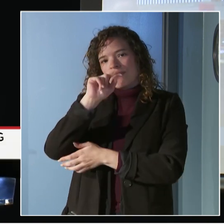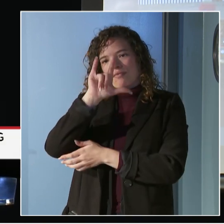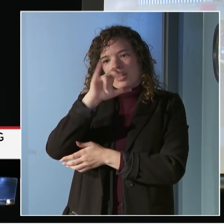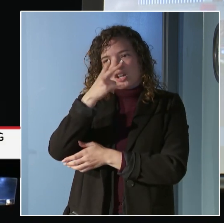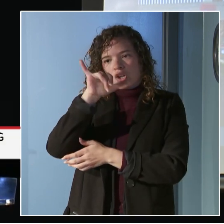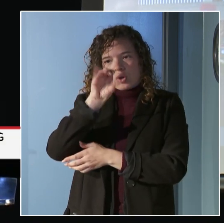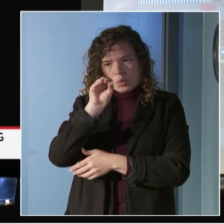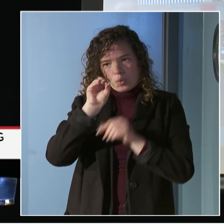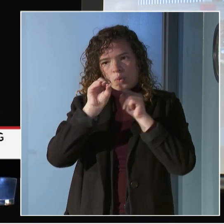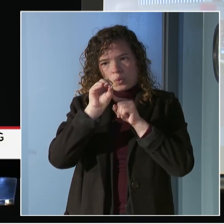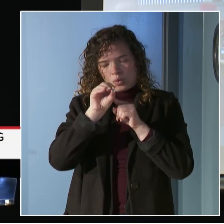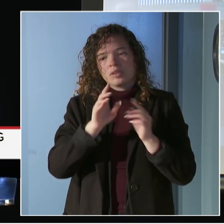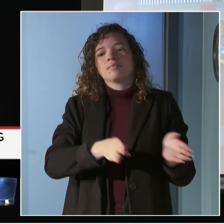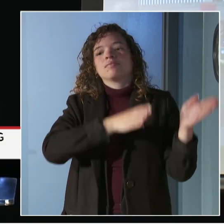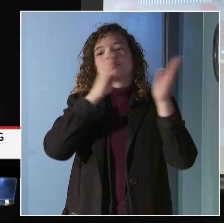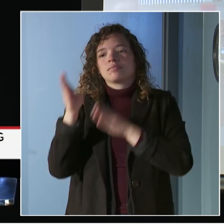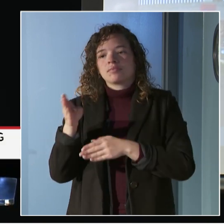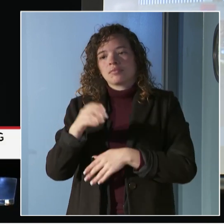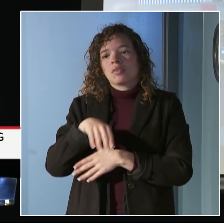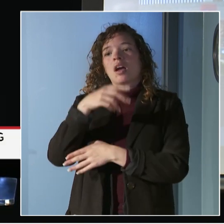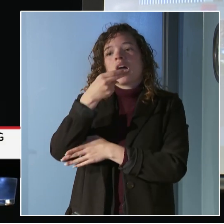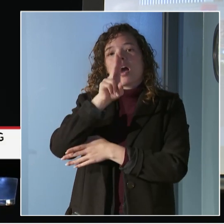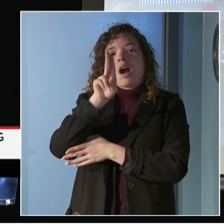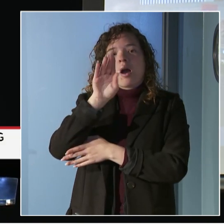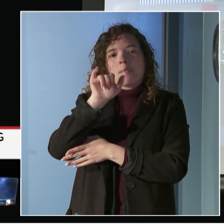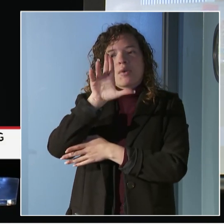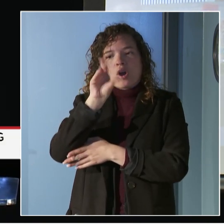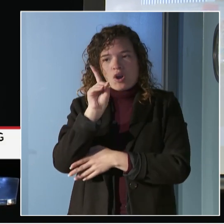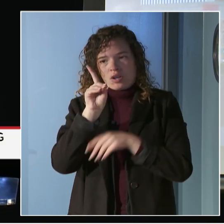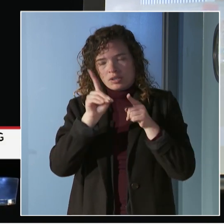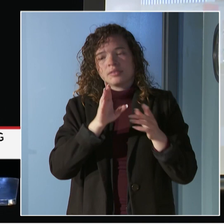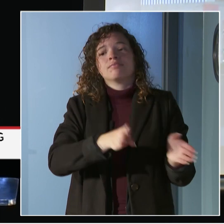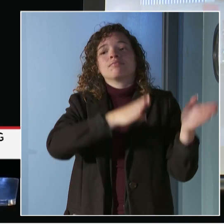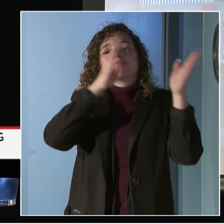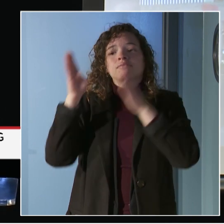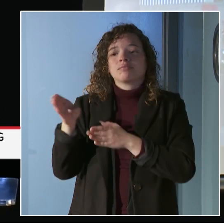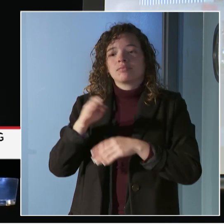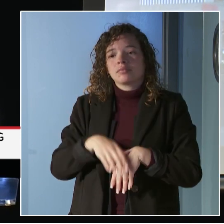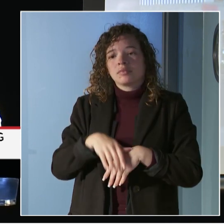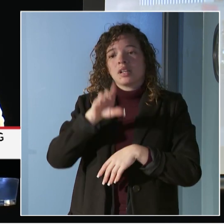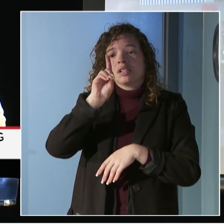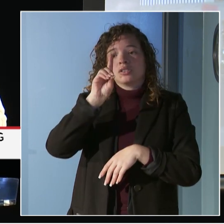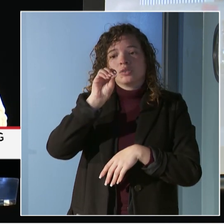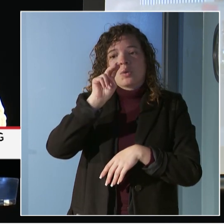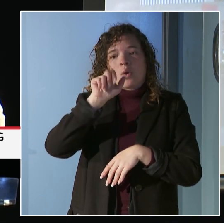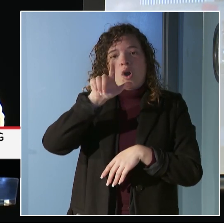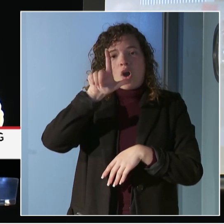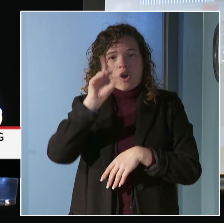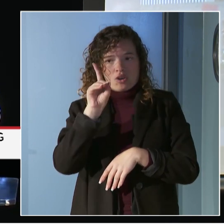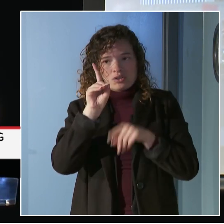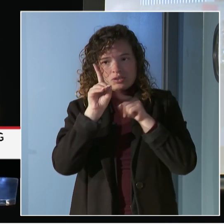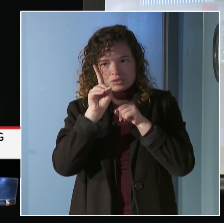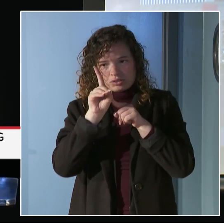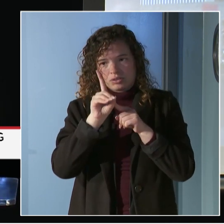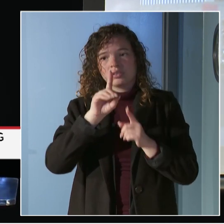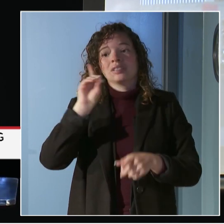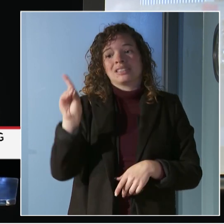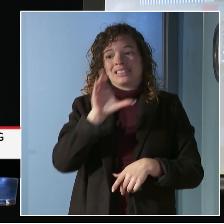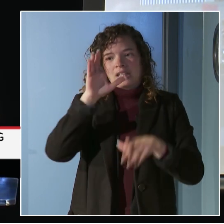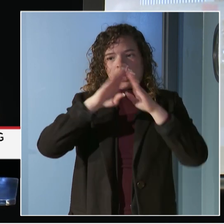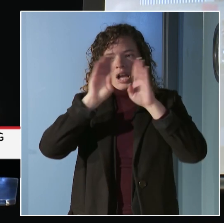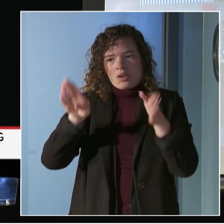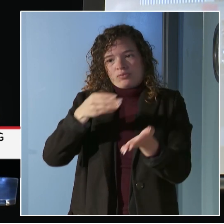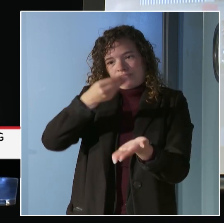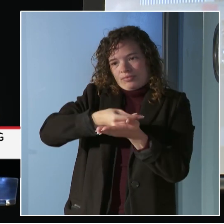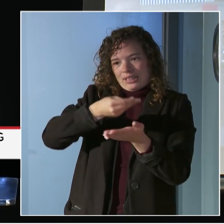at DHCD, and Chris Donald at the DC Housing Finance Agency.